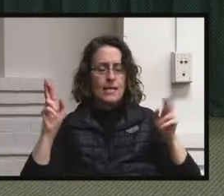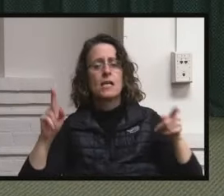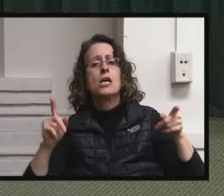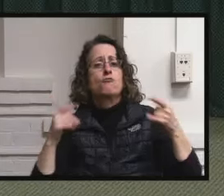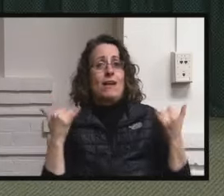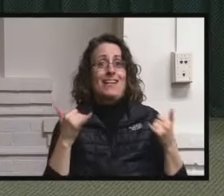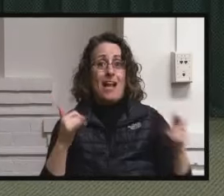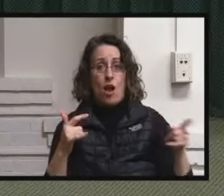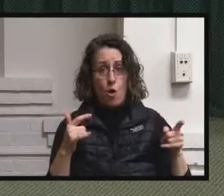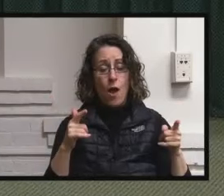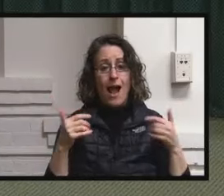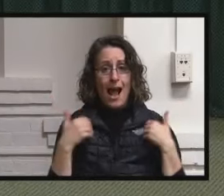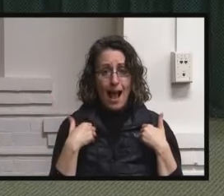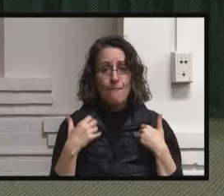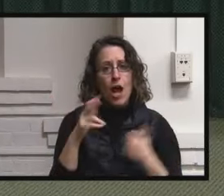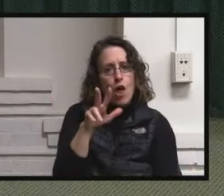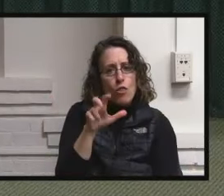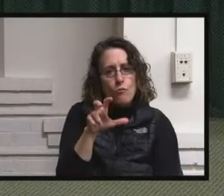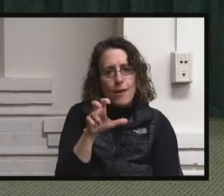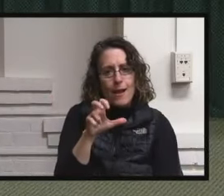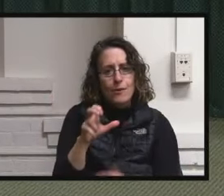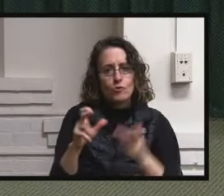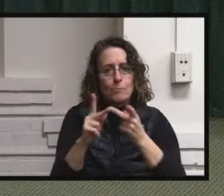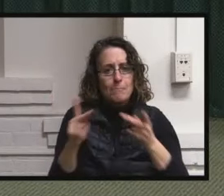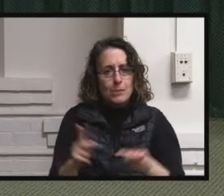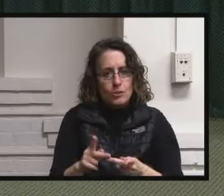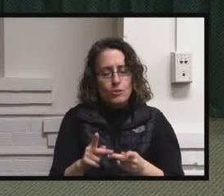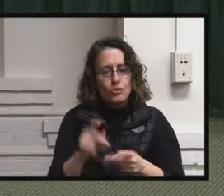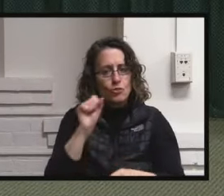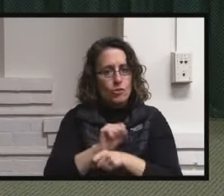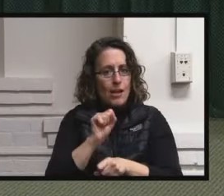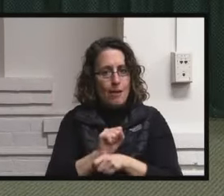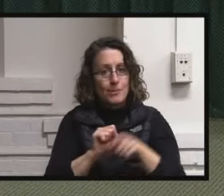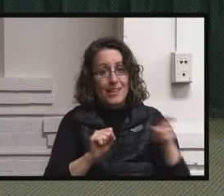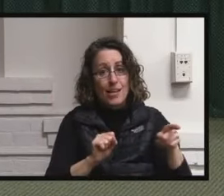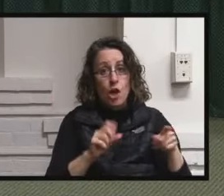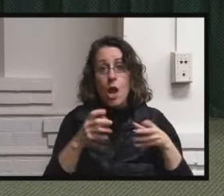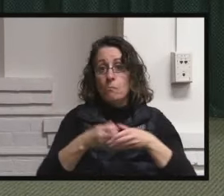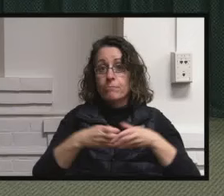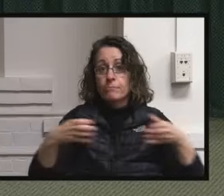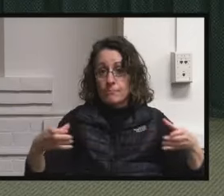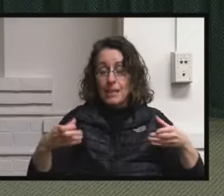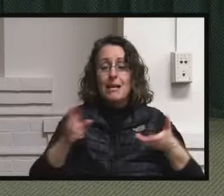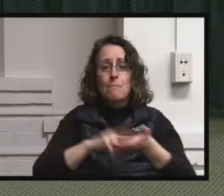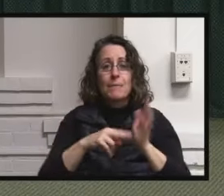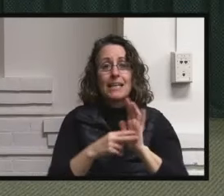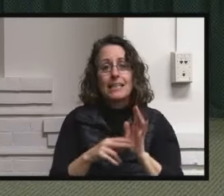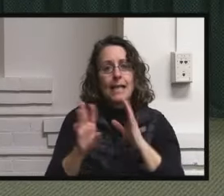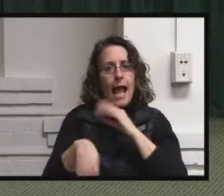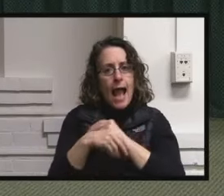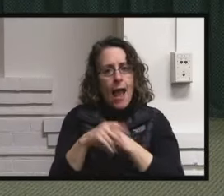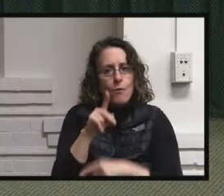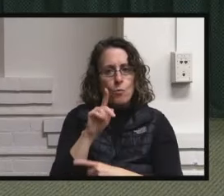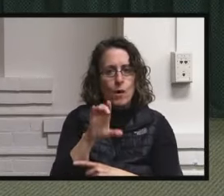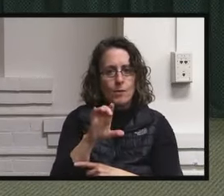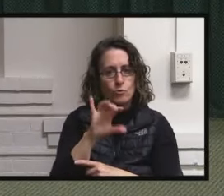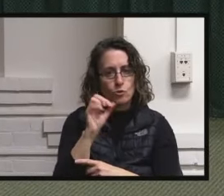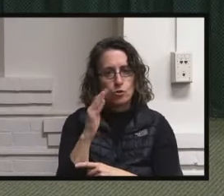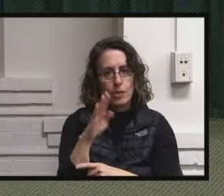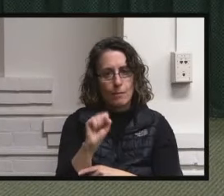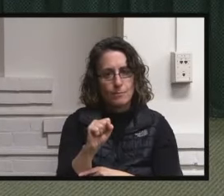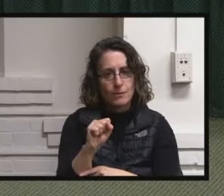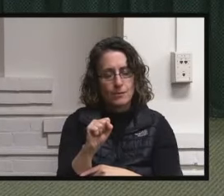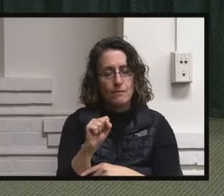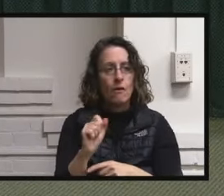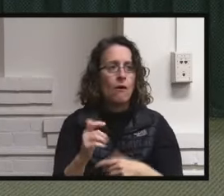high quality jobs and are looking through this expansion project to create at least 100 more. So it's an important project for our community,